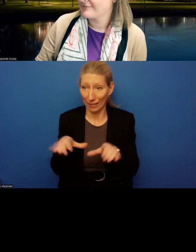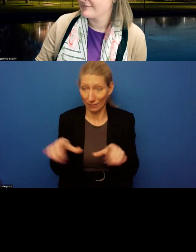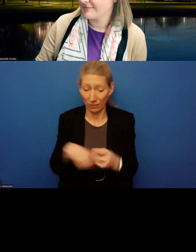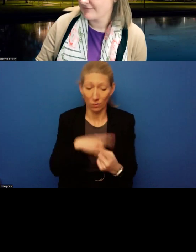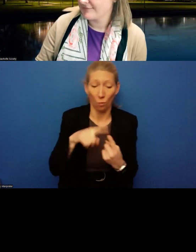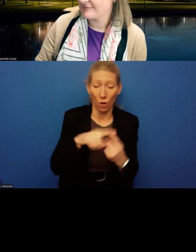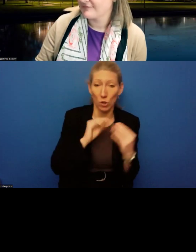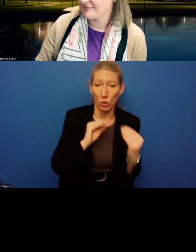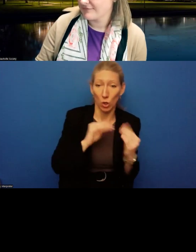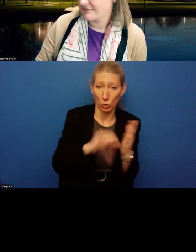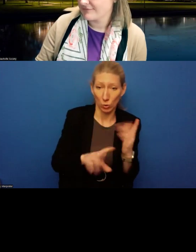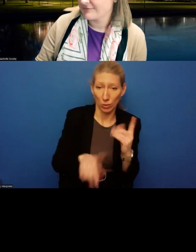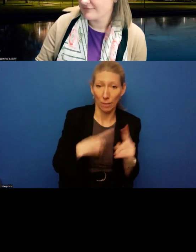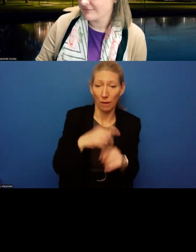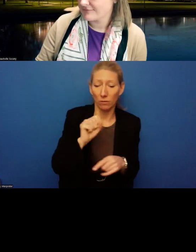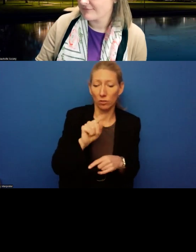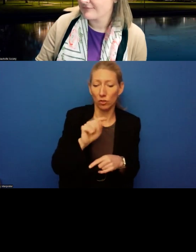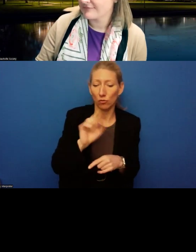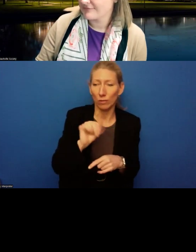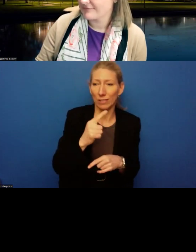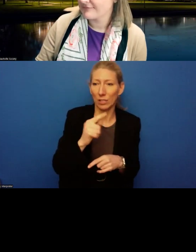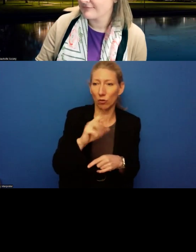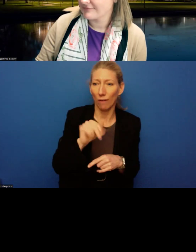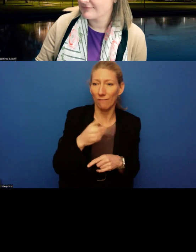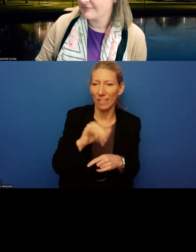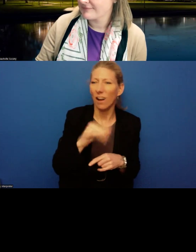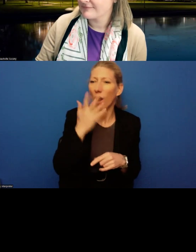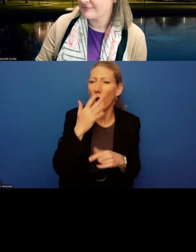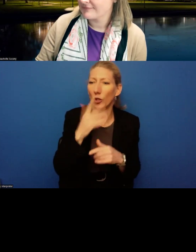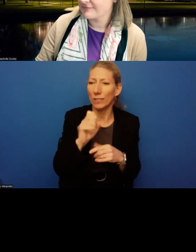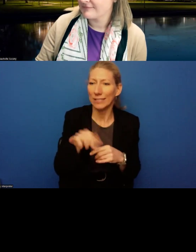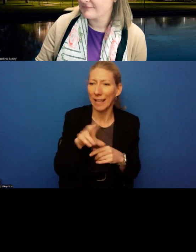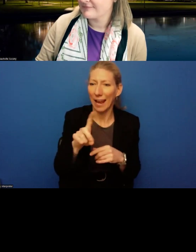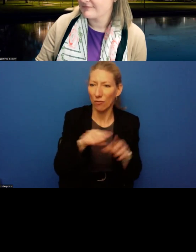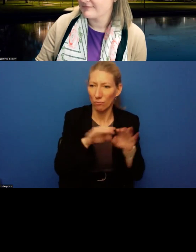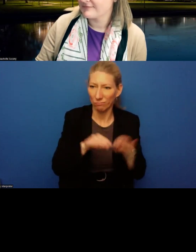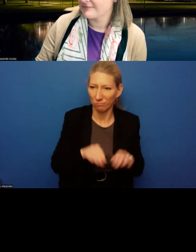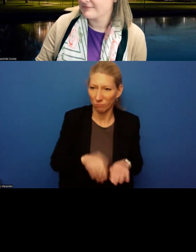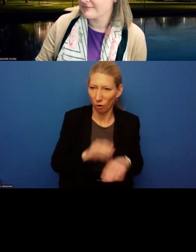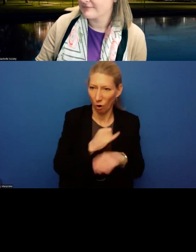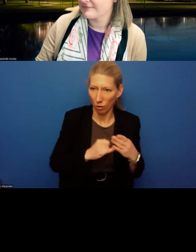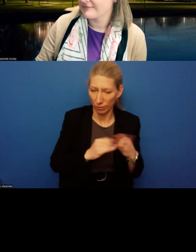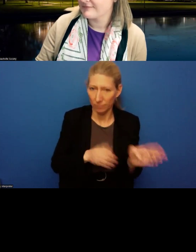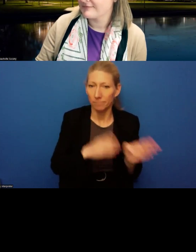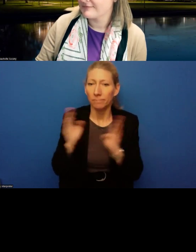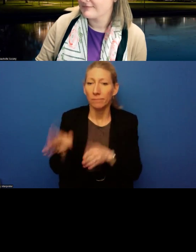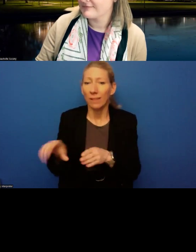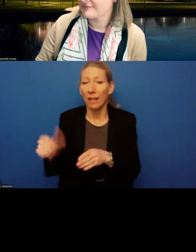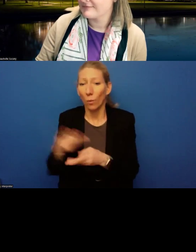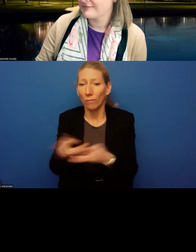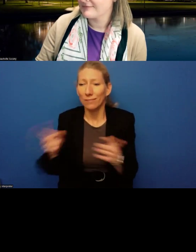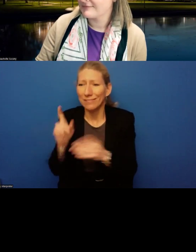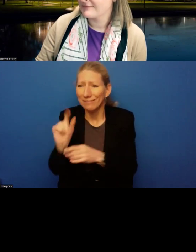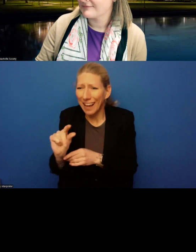taught students about stratigraphy with colored sand art in plastic bottles, and the other gave out tiny